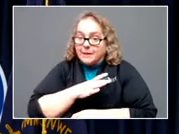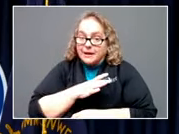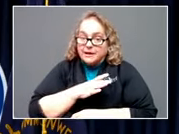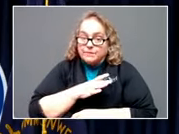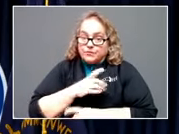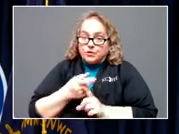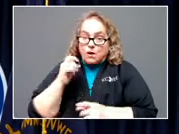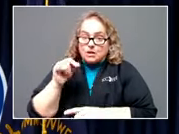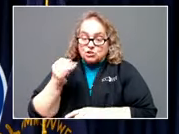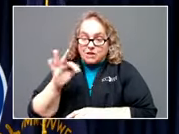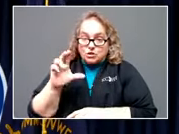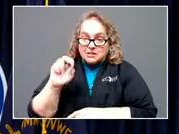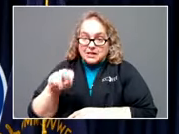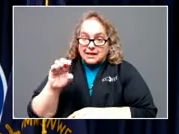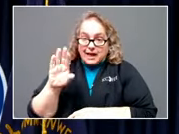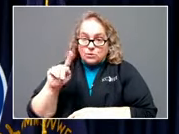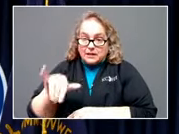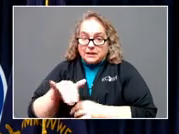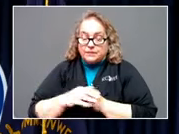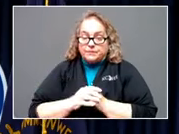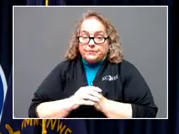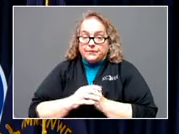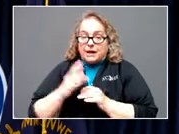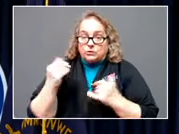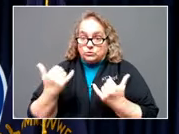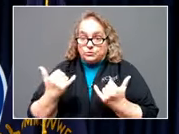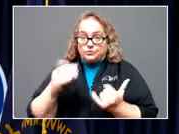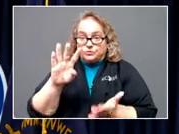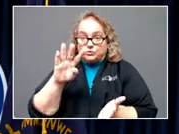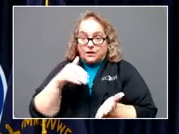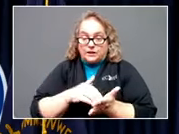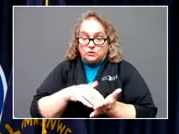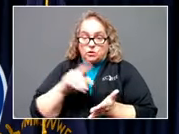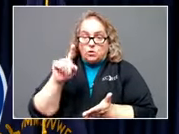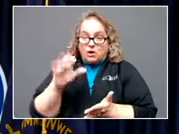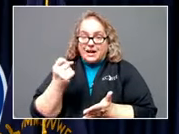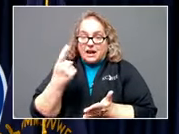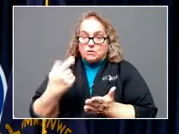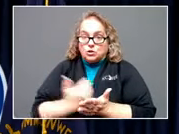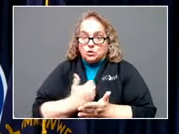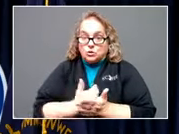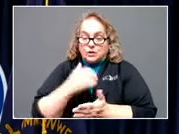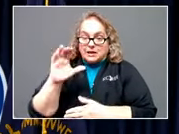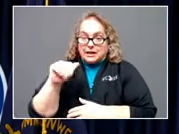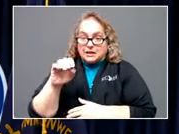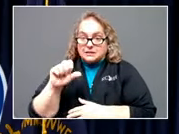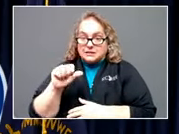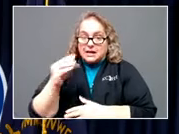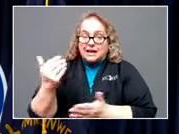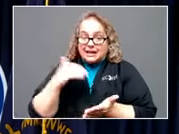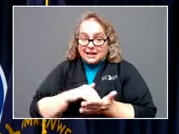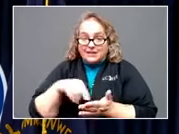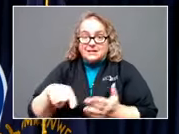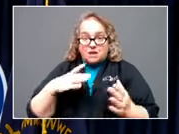County. And today, 4,111 new cases. And again, this is the holiday weekend. It's what we're